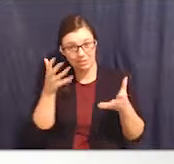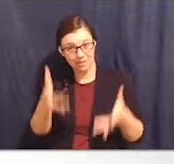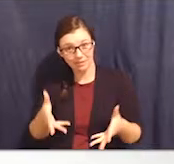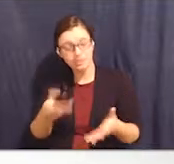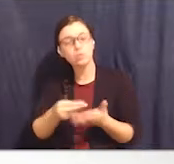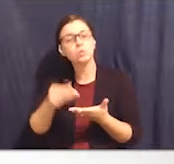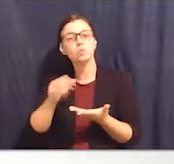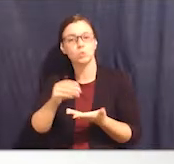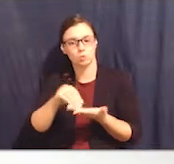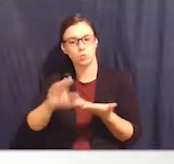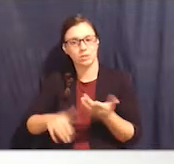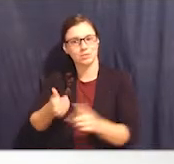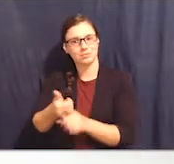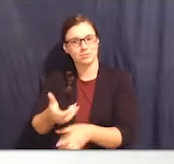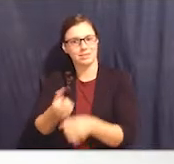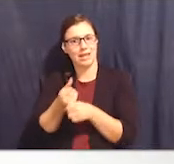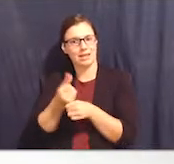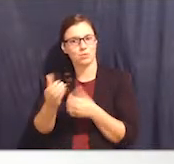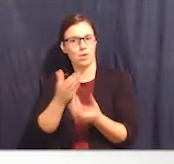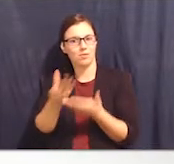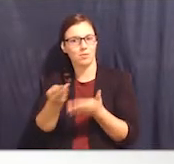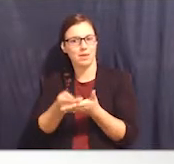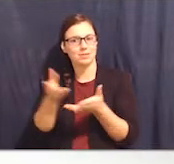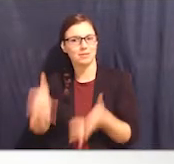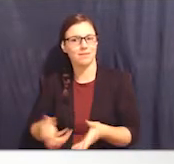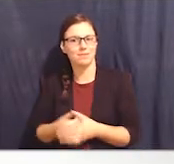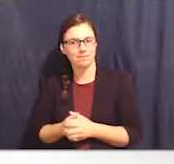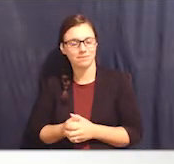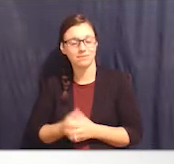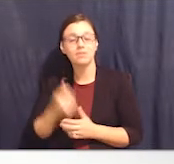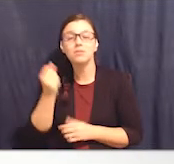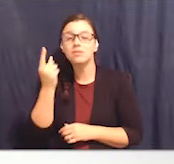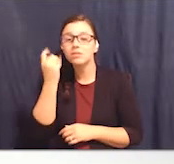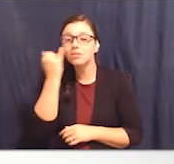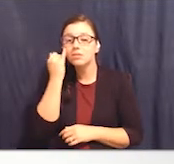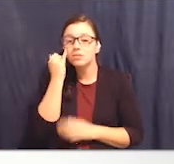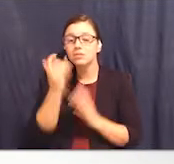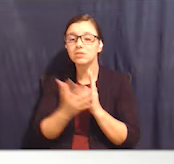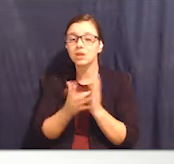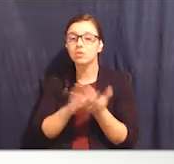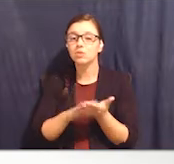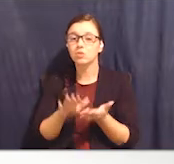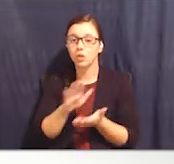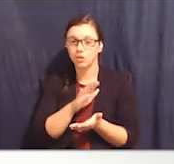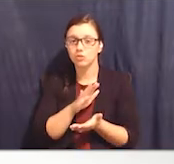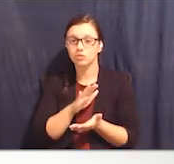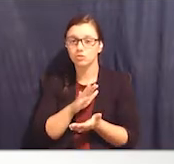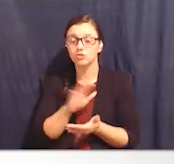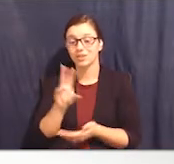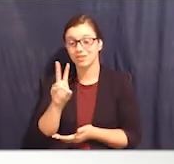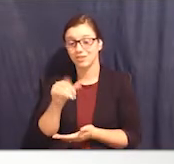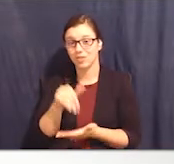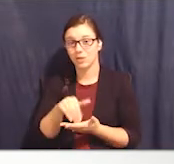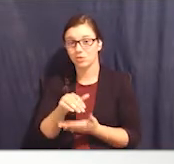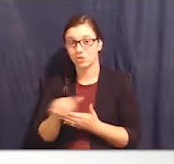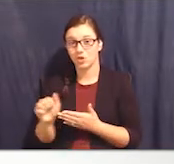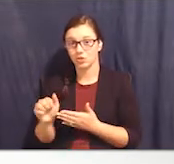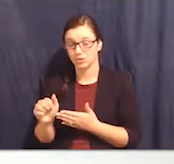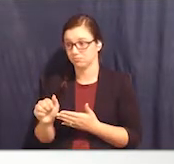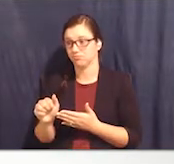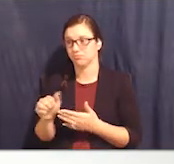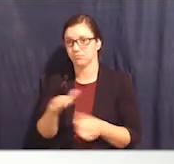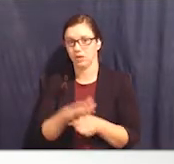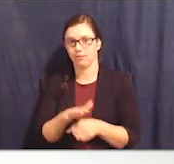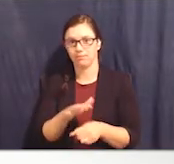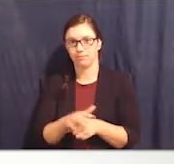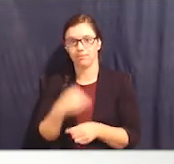a Pell Grant, they can do work study, all of the things that you can do with financial aid. The only thing that it doesn't allow them to